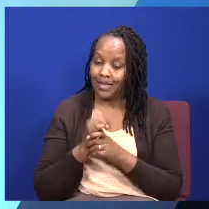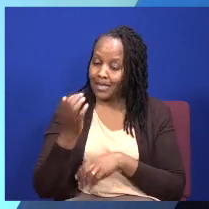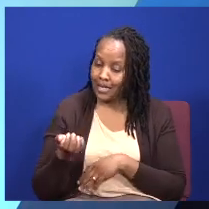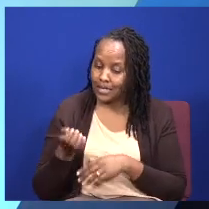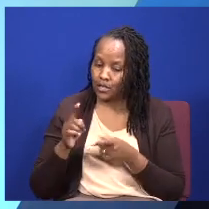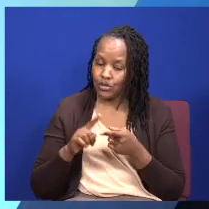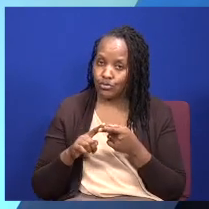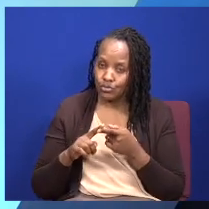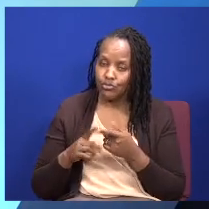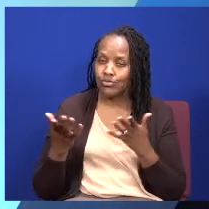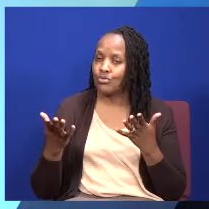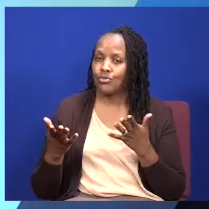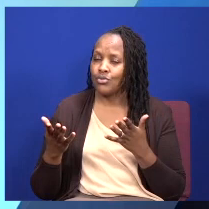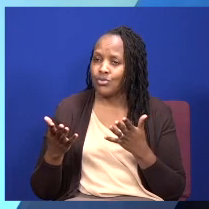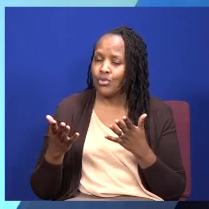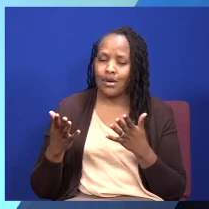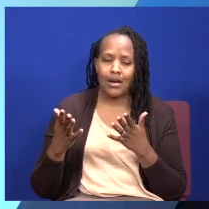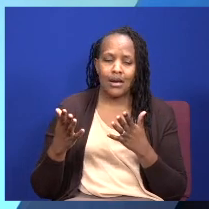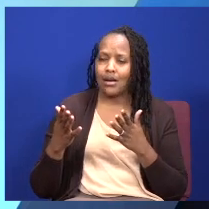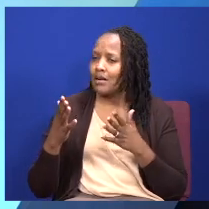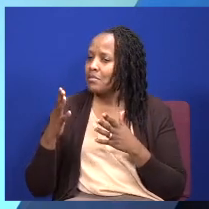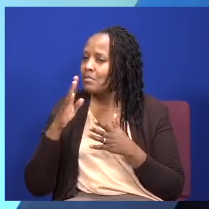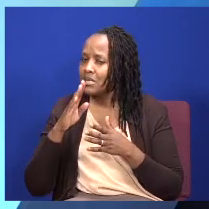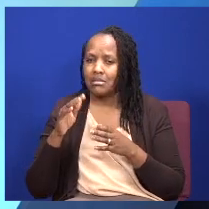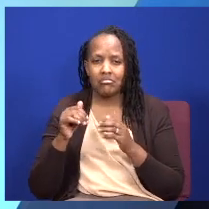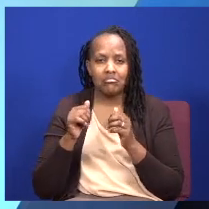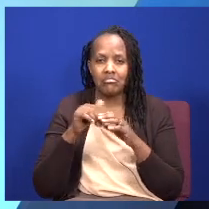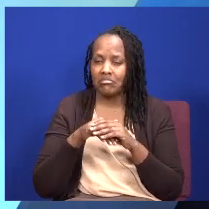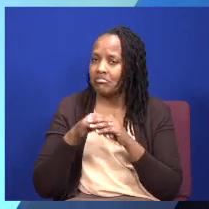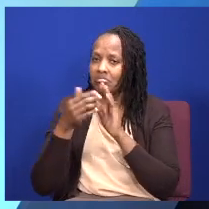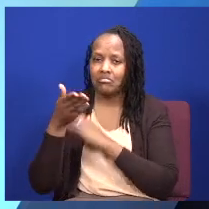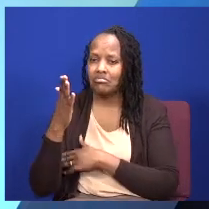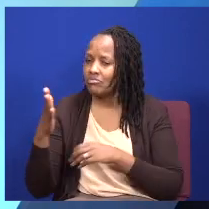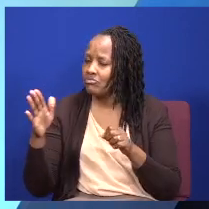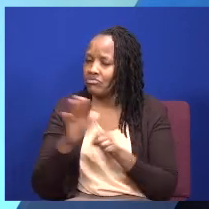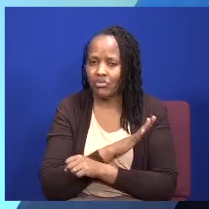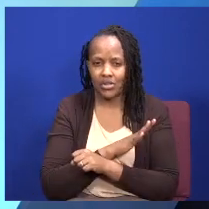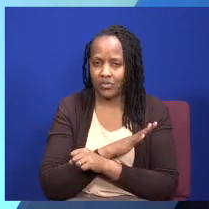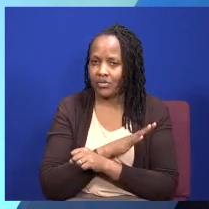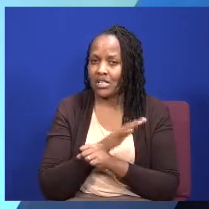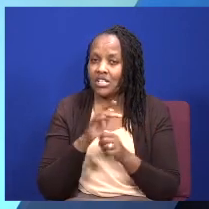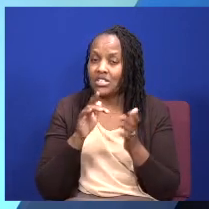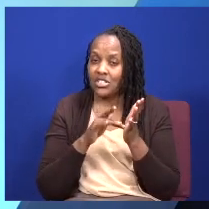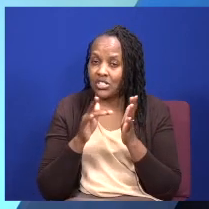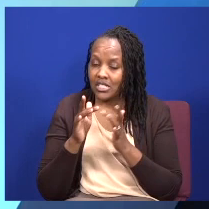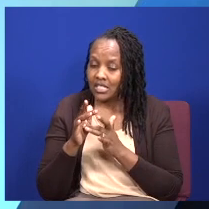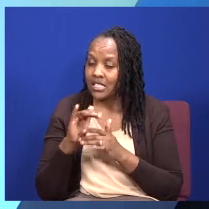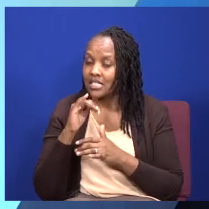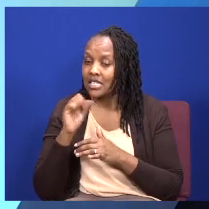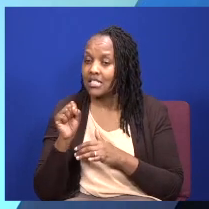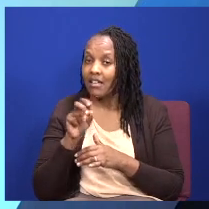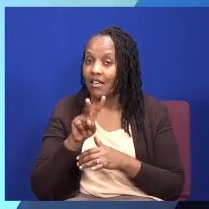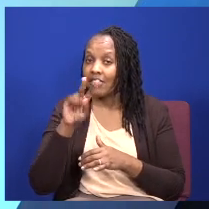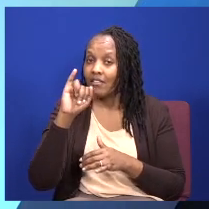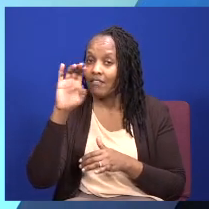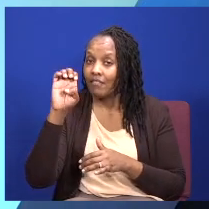to depend on God completely. In James chapter 15, verse 5, it says that Jesus is the vine and we are